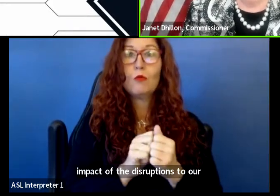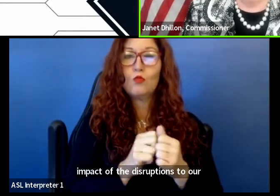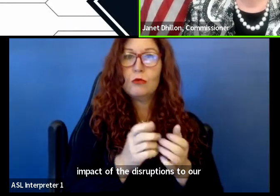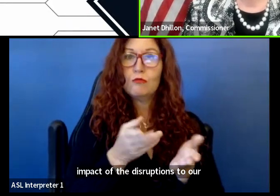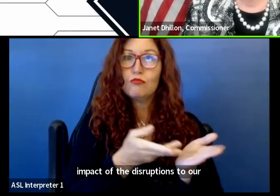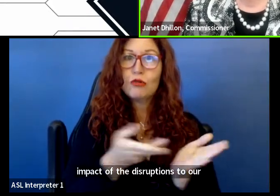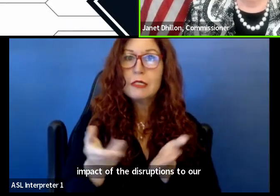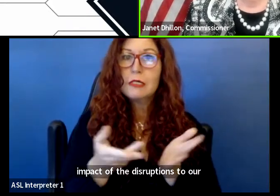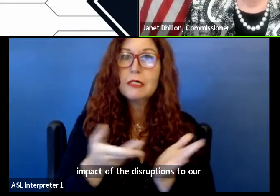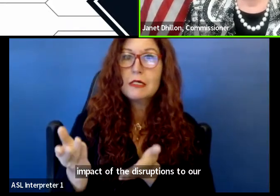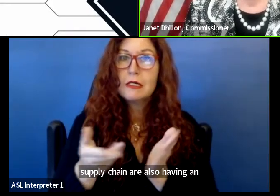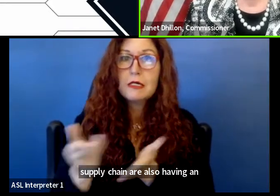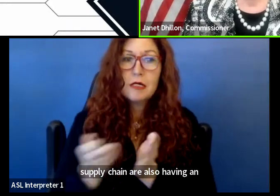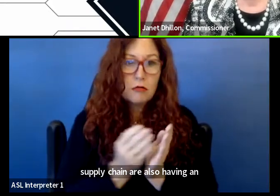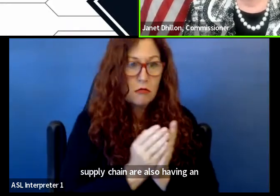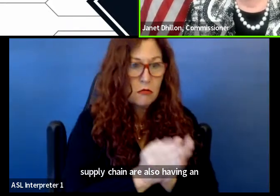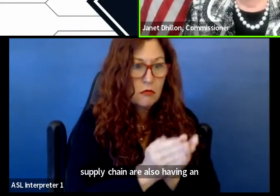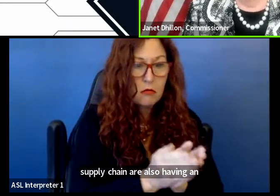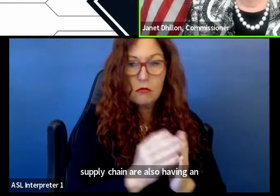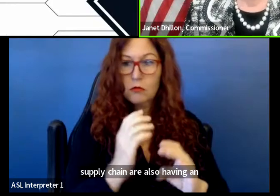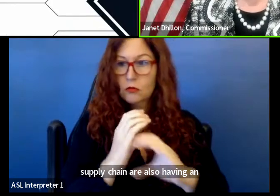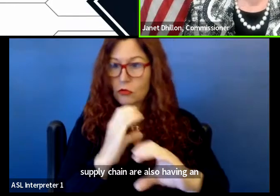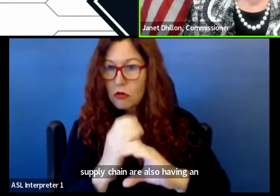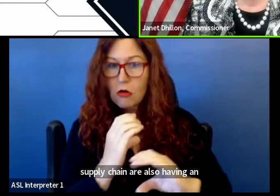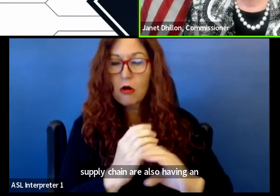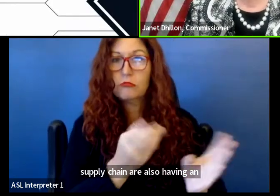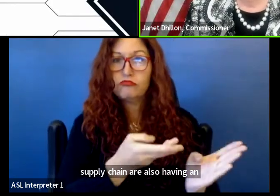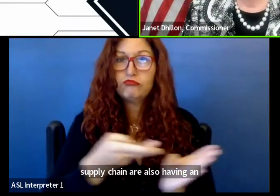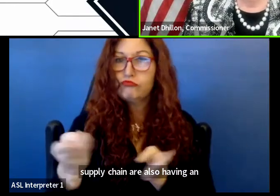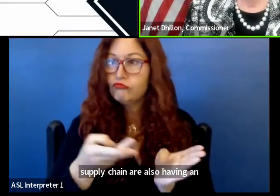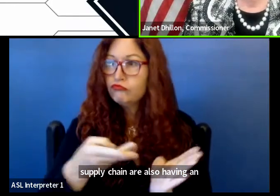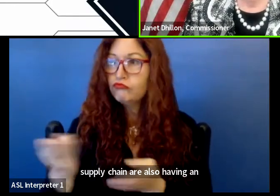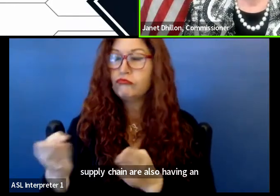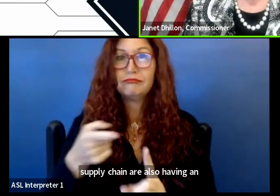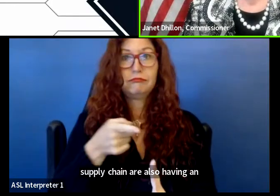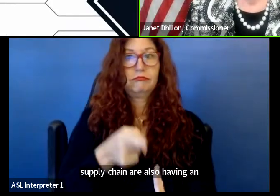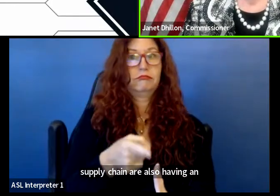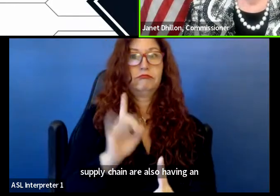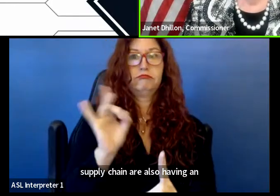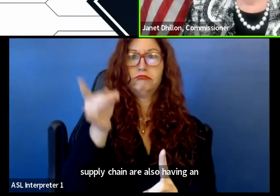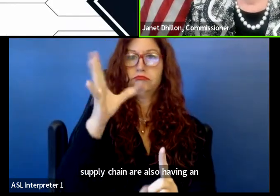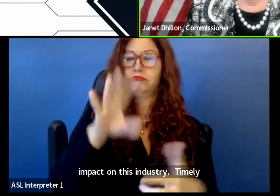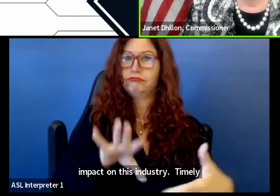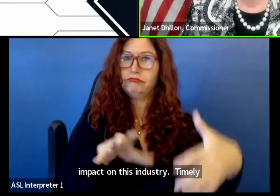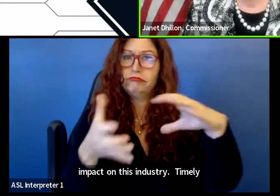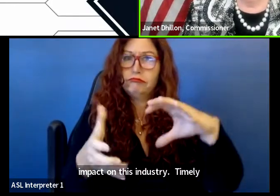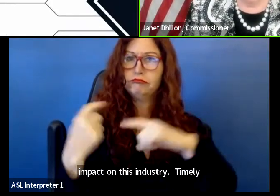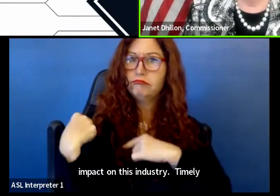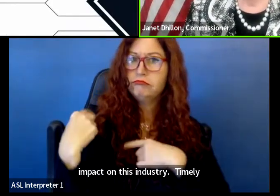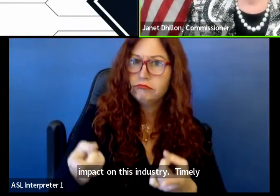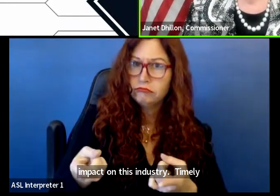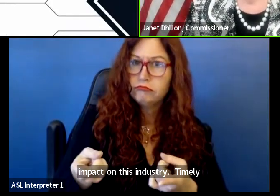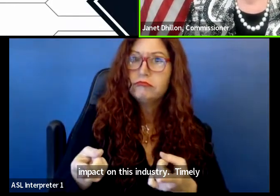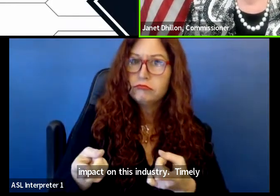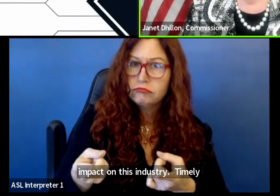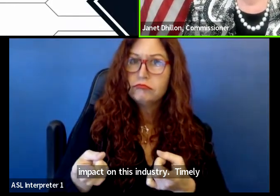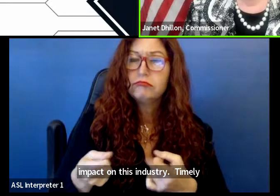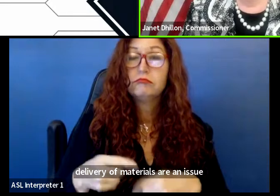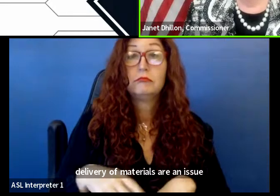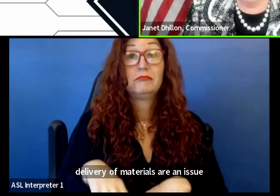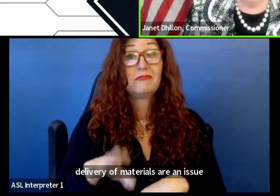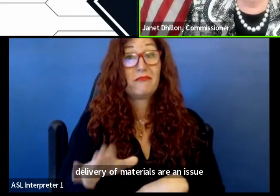an impact on this industry timely delivers of materials are an issue exacerbated by tariffs that are